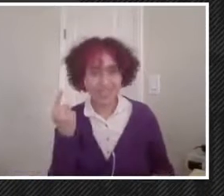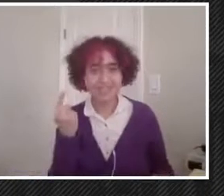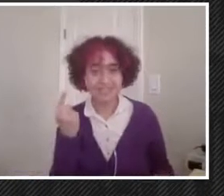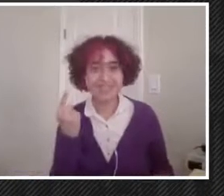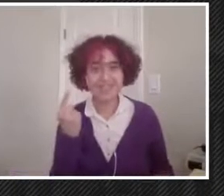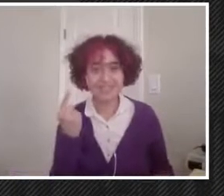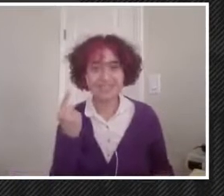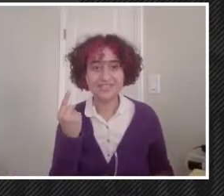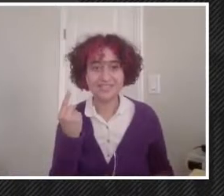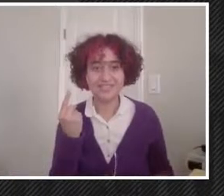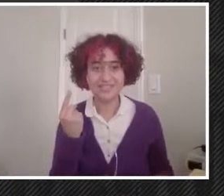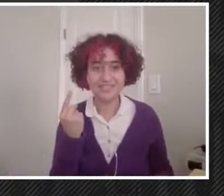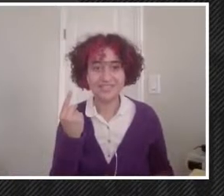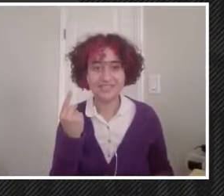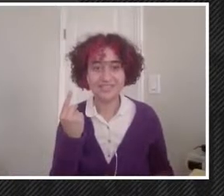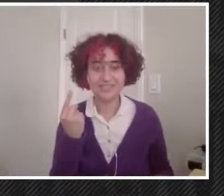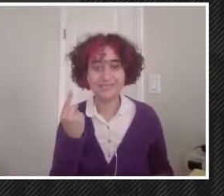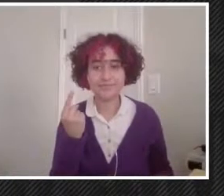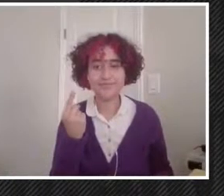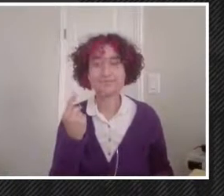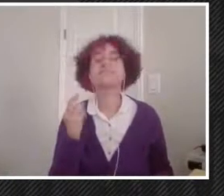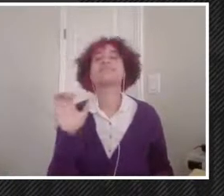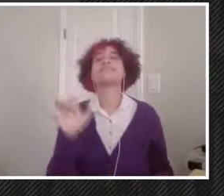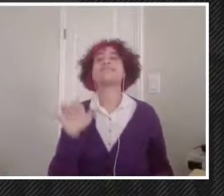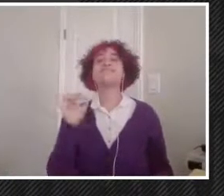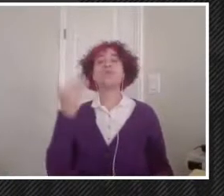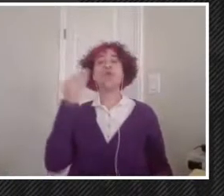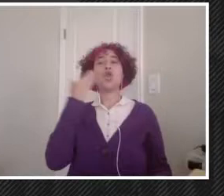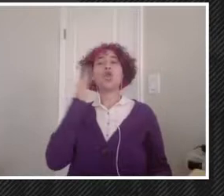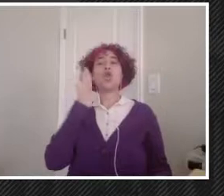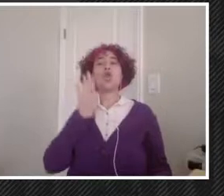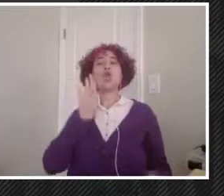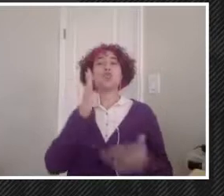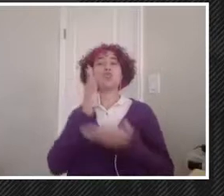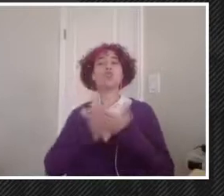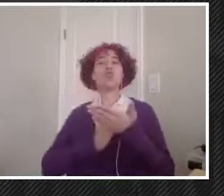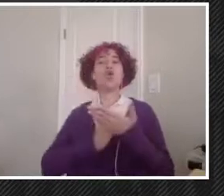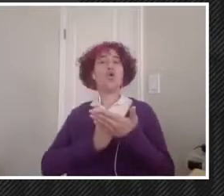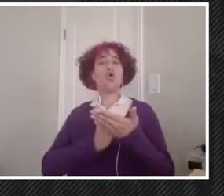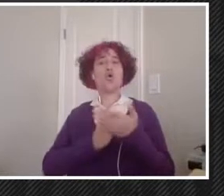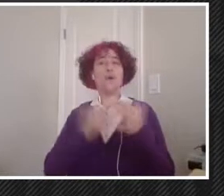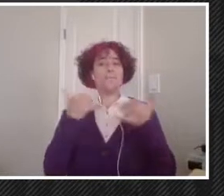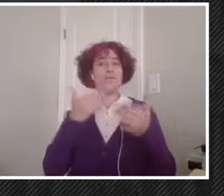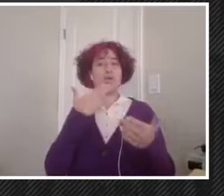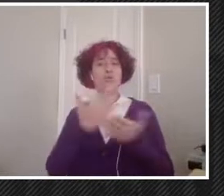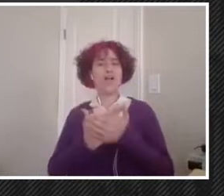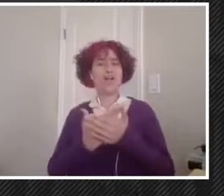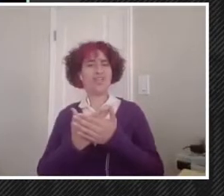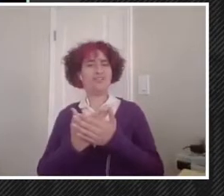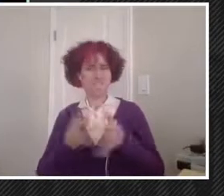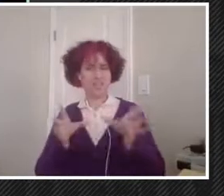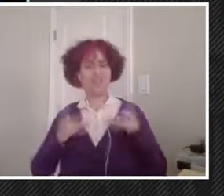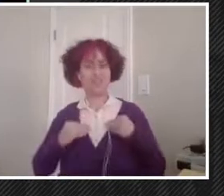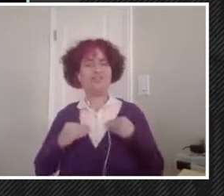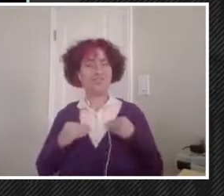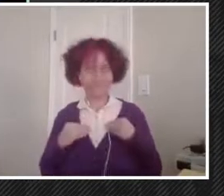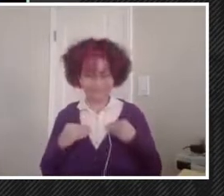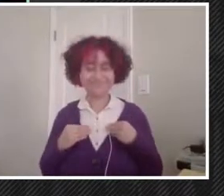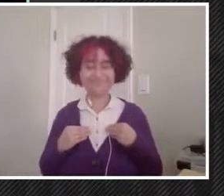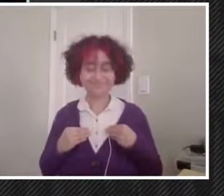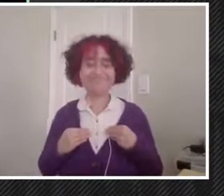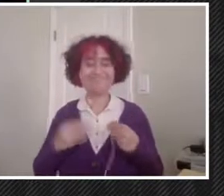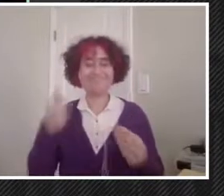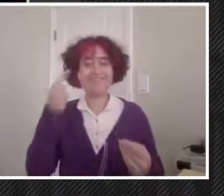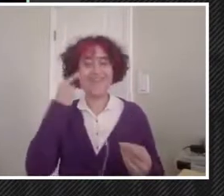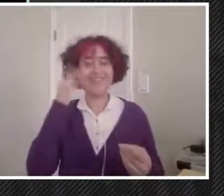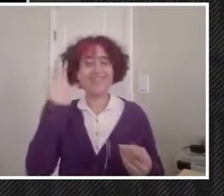Know your role and play it well and embrace it. So I think that's how we're making systemic change